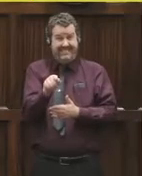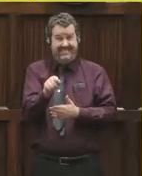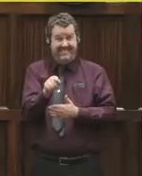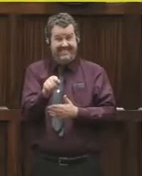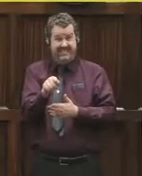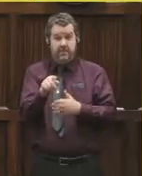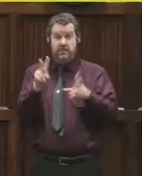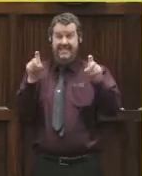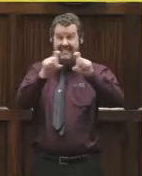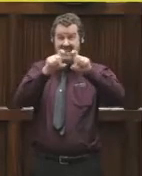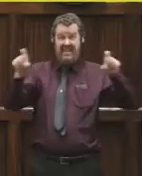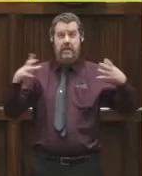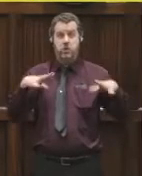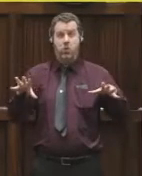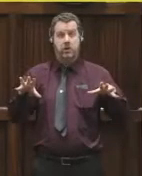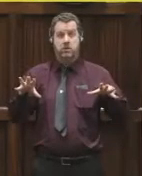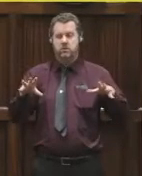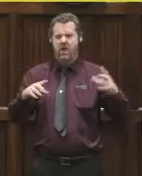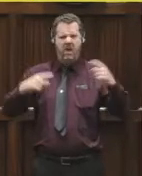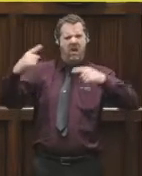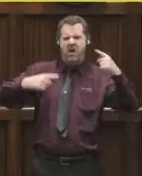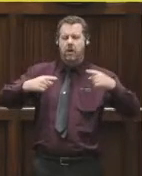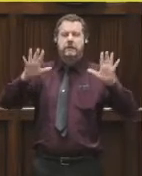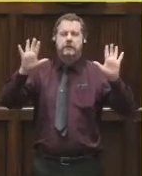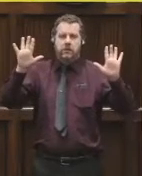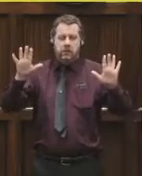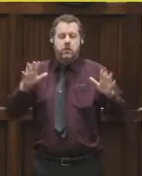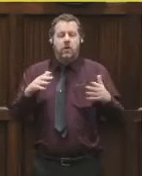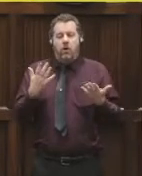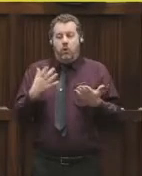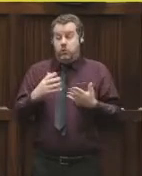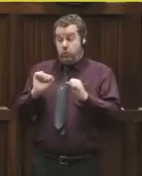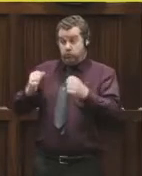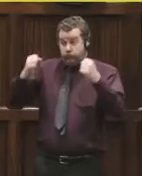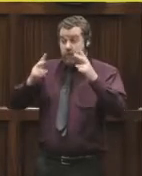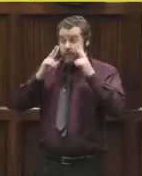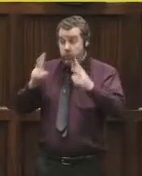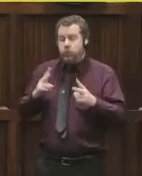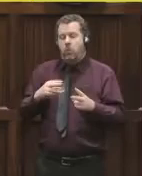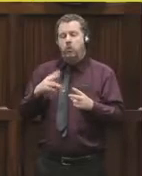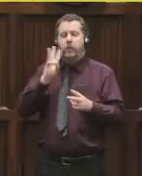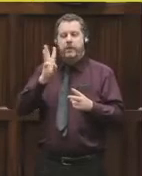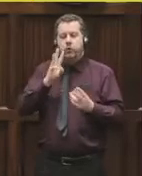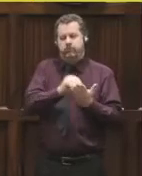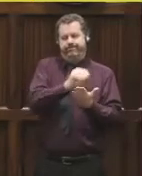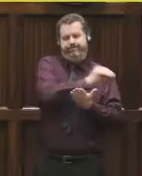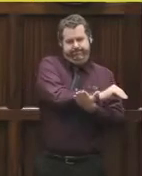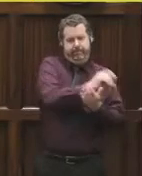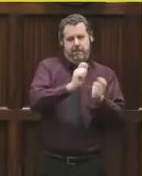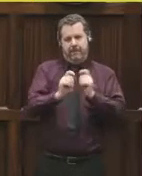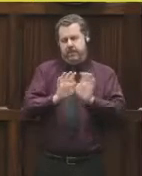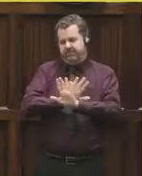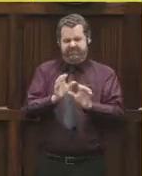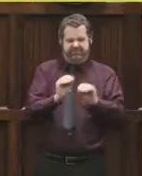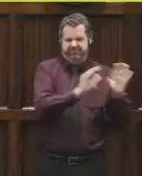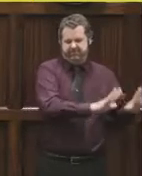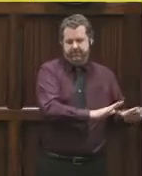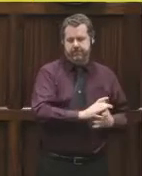to divide, and I won't press the amendment in view of your strong views expressed. Thank you. Thank you very much, Minister.